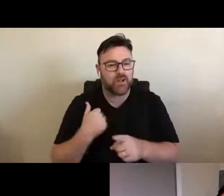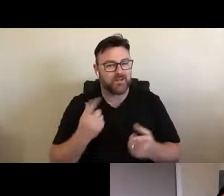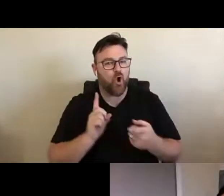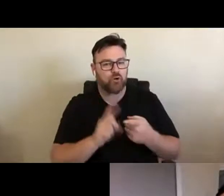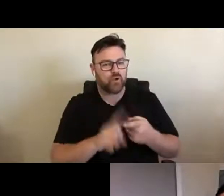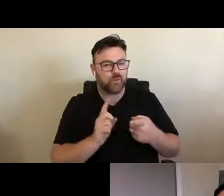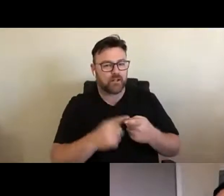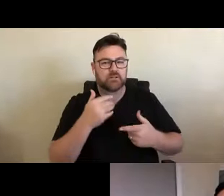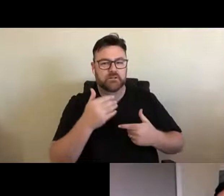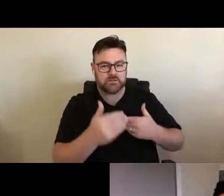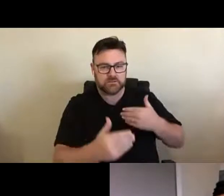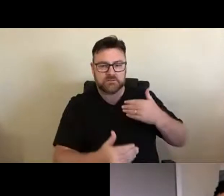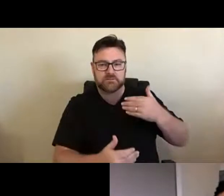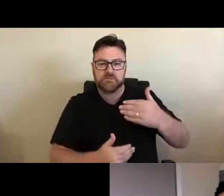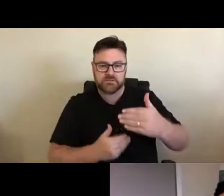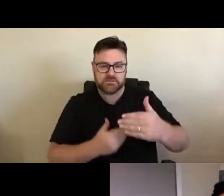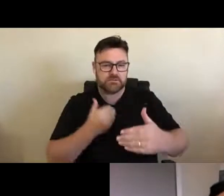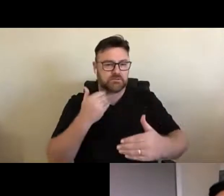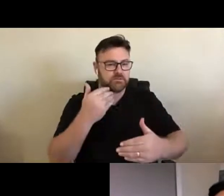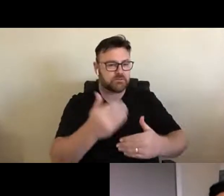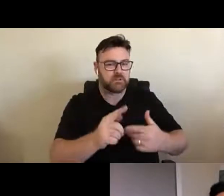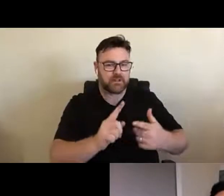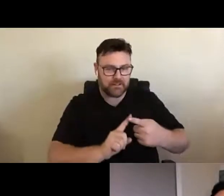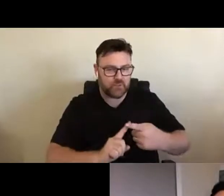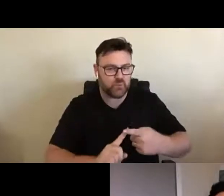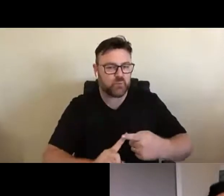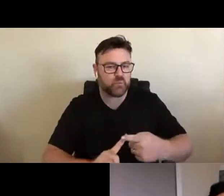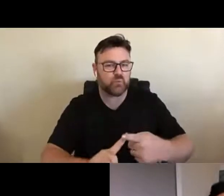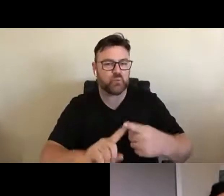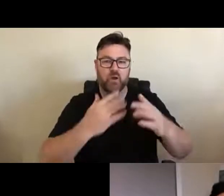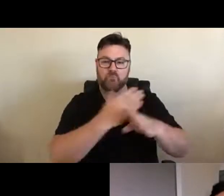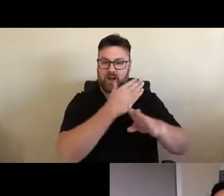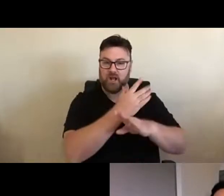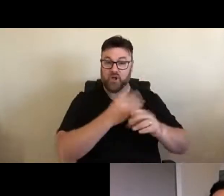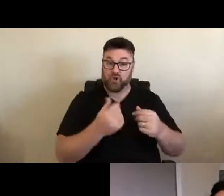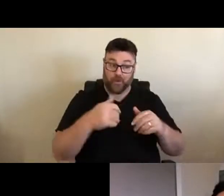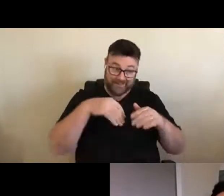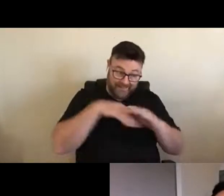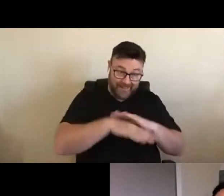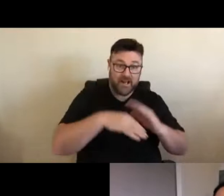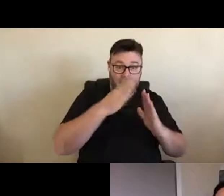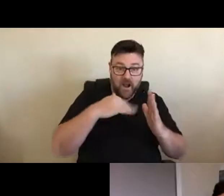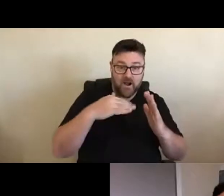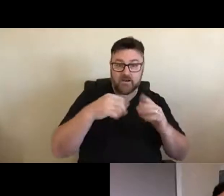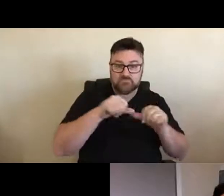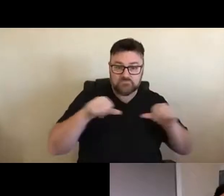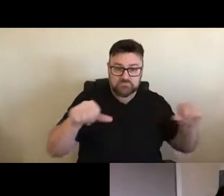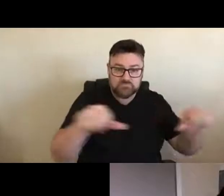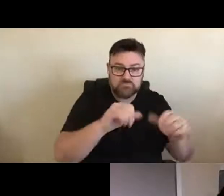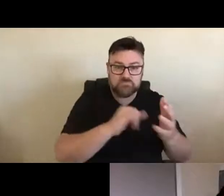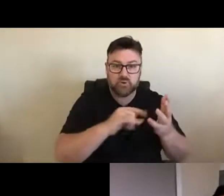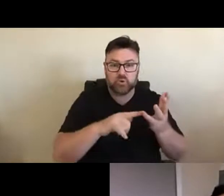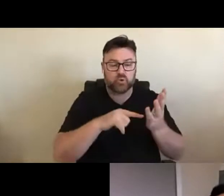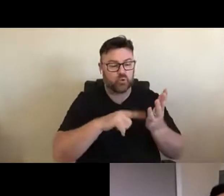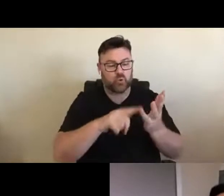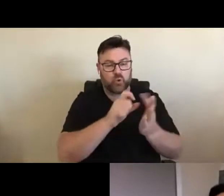ongoingness and it's a continuation of practice inside and outside the studio. So as a whole, life is the